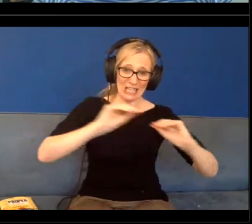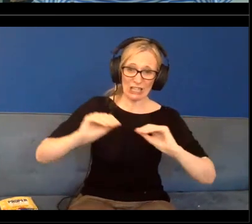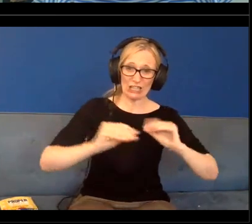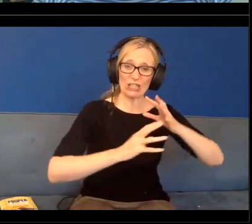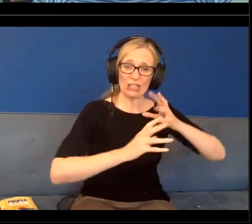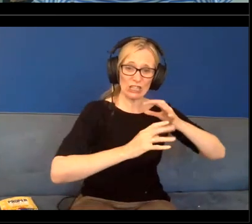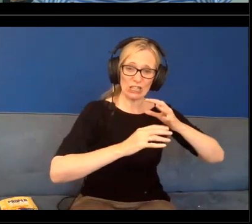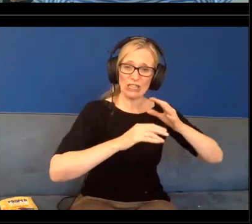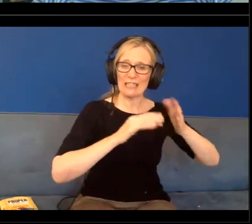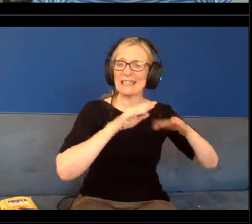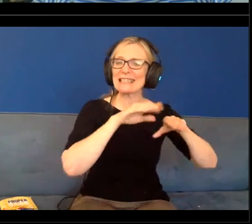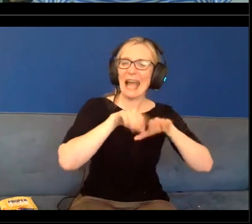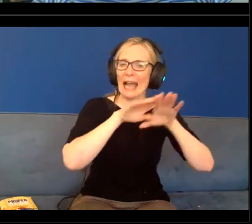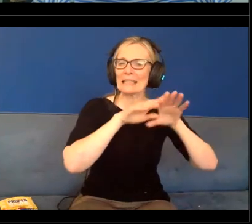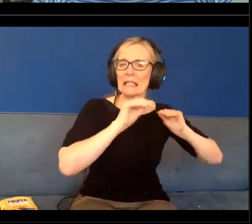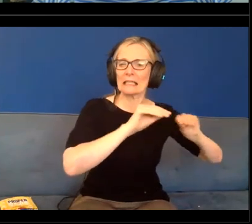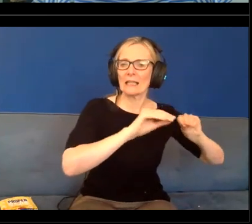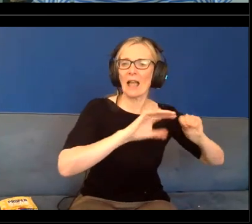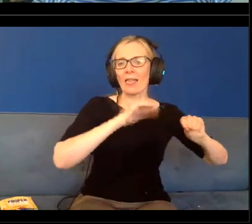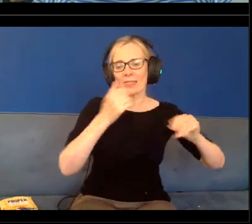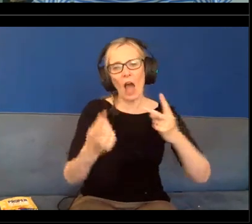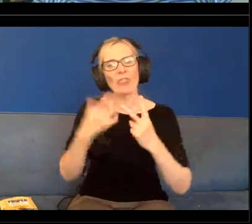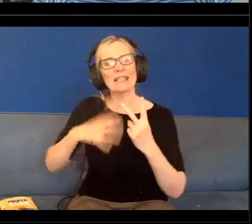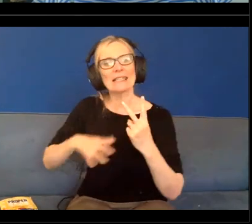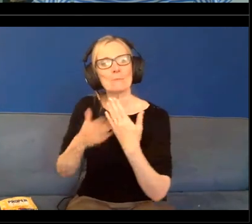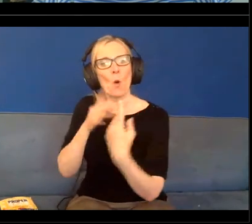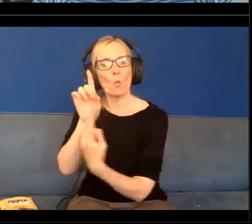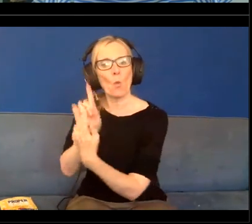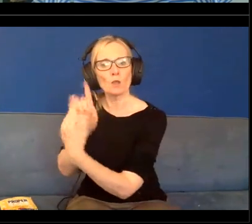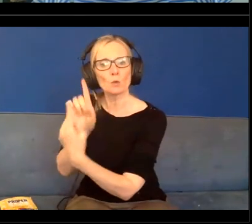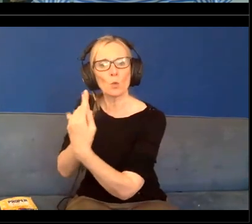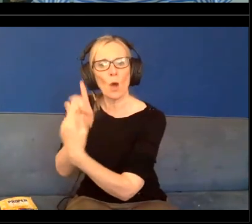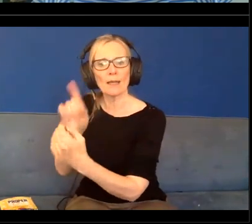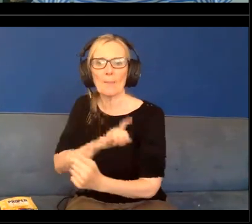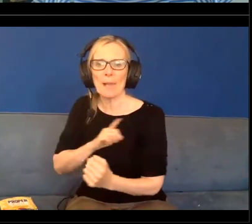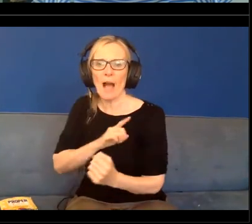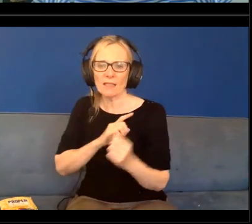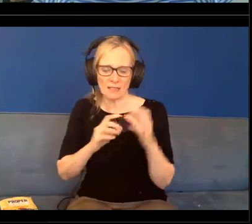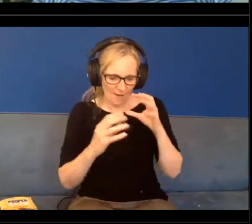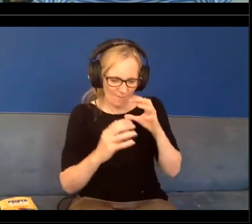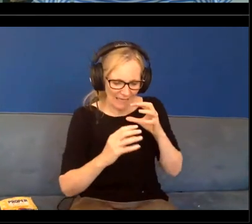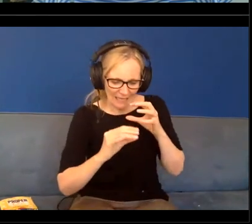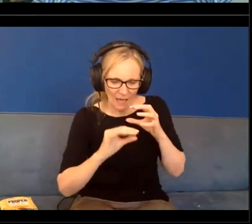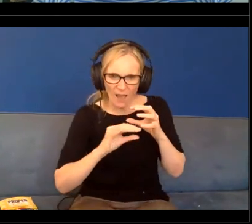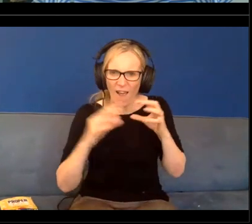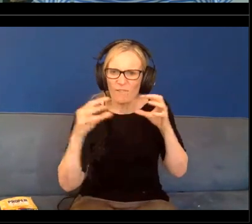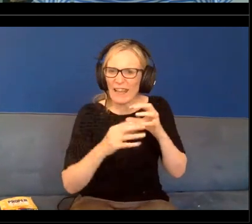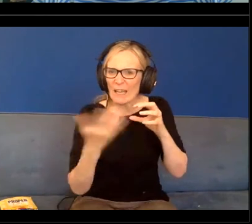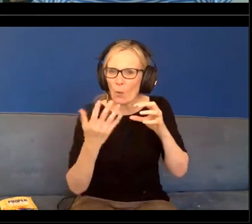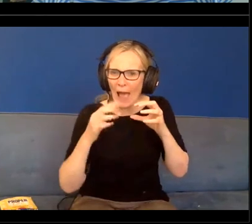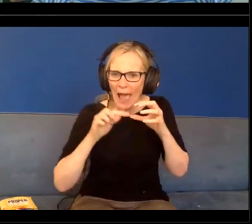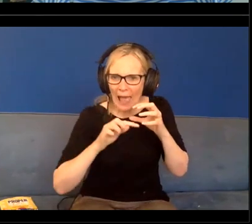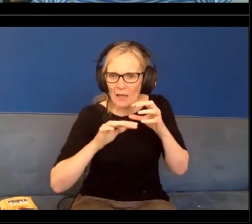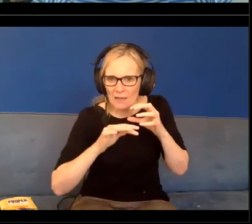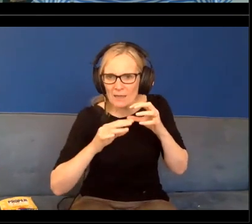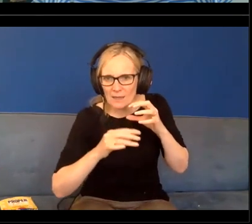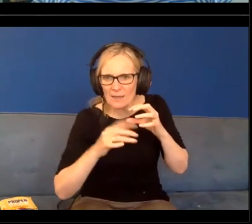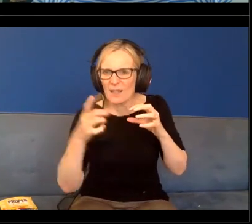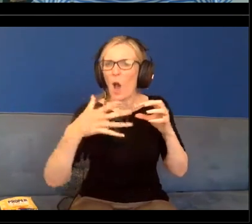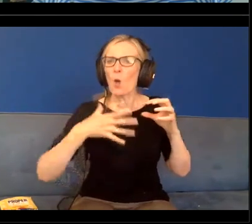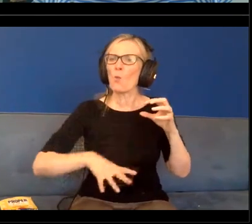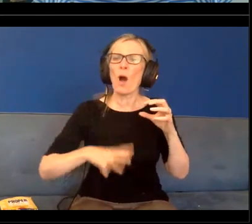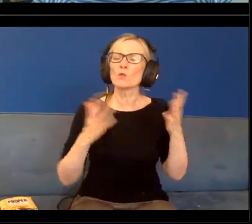more one-to-one support than perhaps some of the other students, just to help him with the fingering so that he could then play E or D or whatever it was that the class